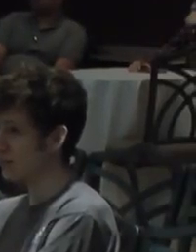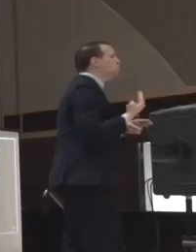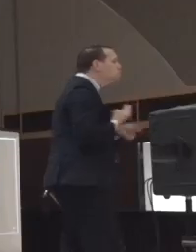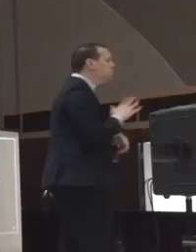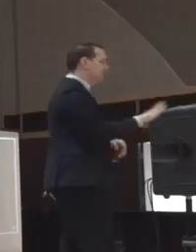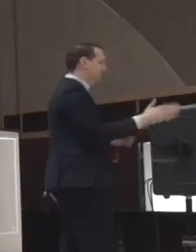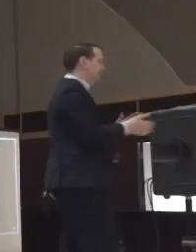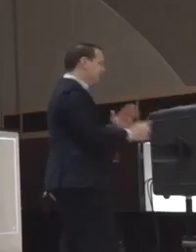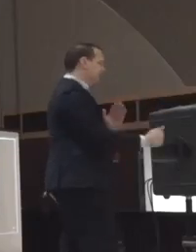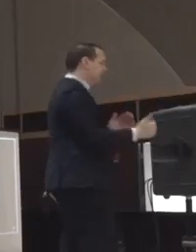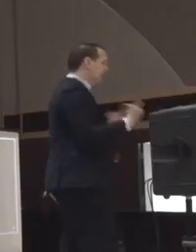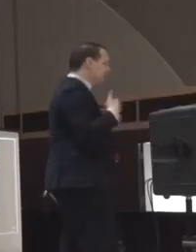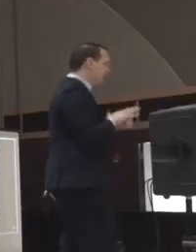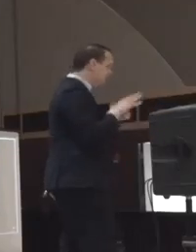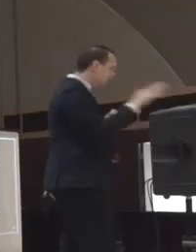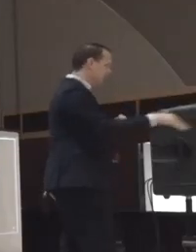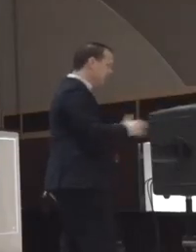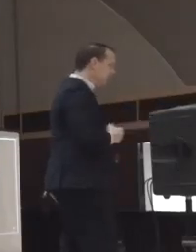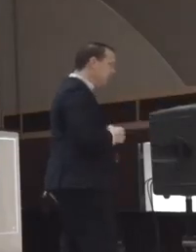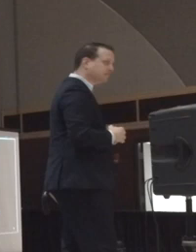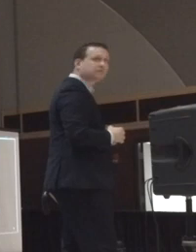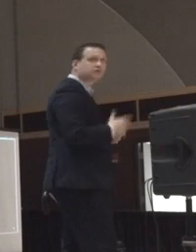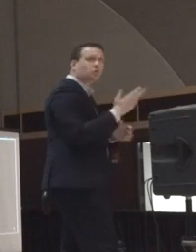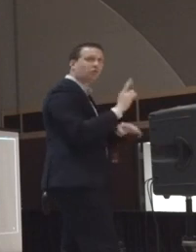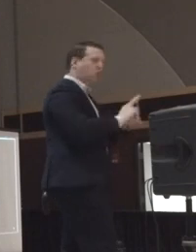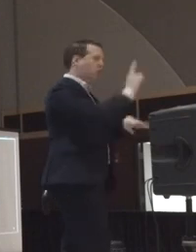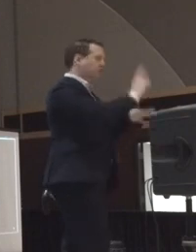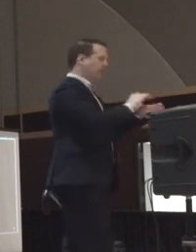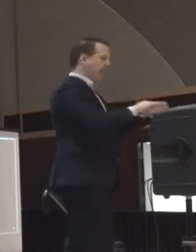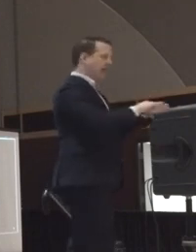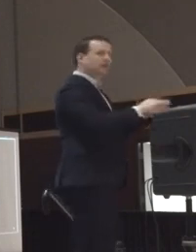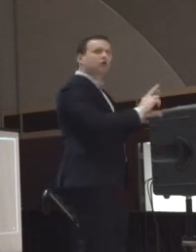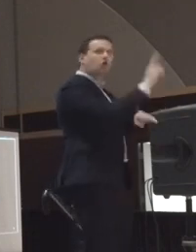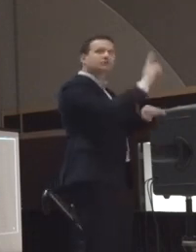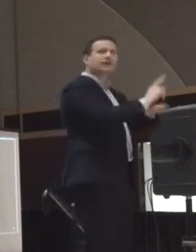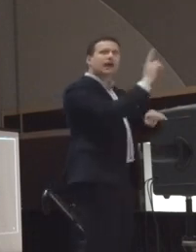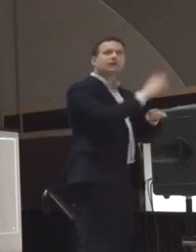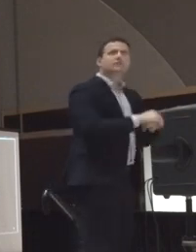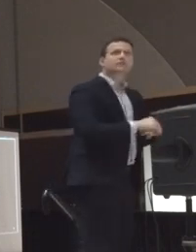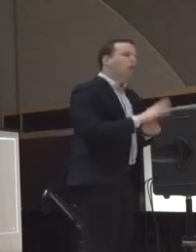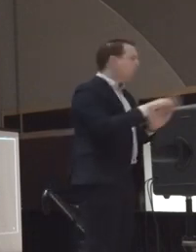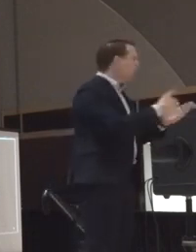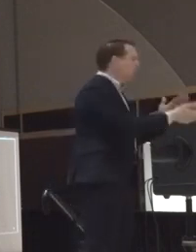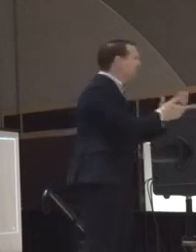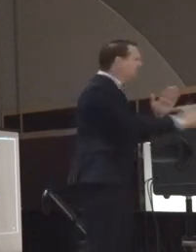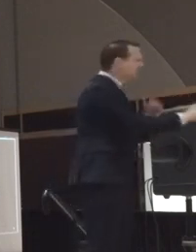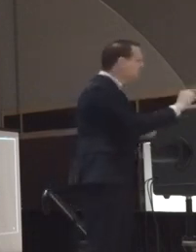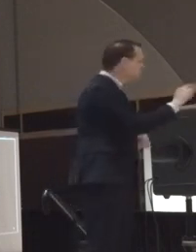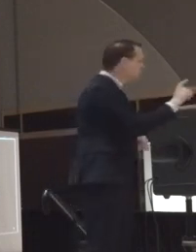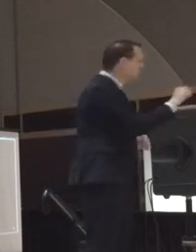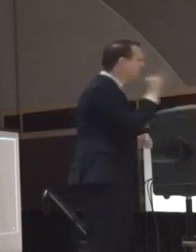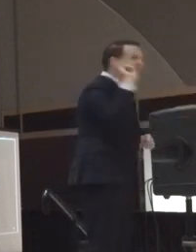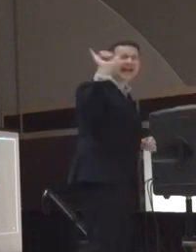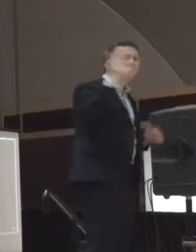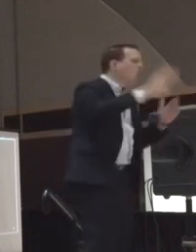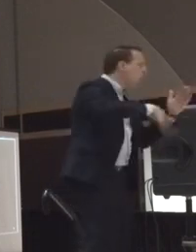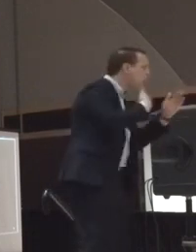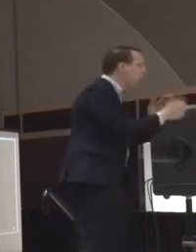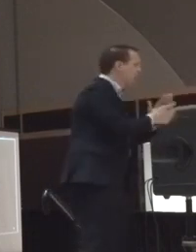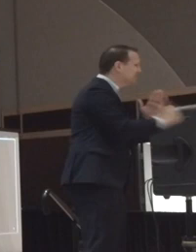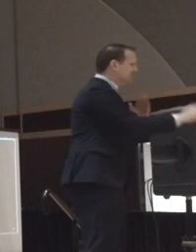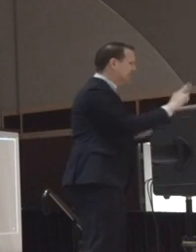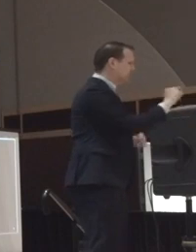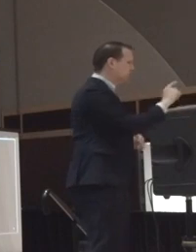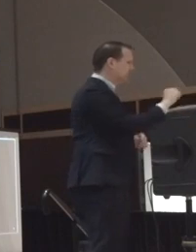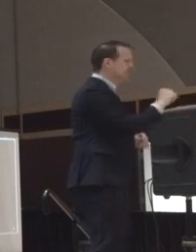skills. Okay, launch pad. It's all skilled trades. That's all skilled trades. It's